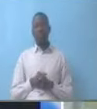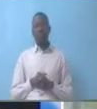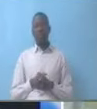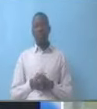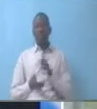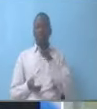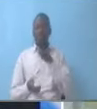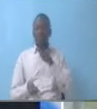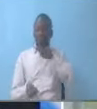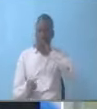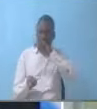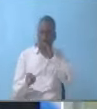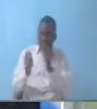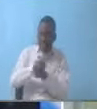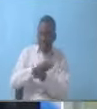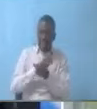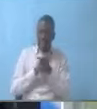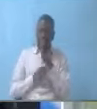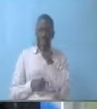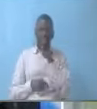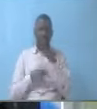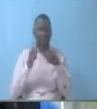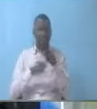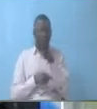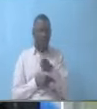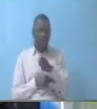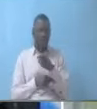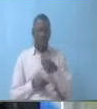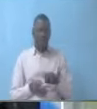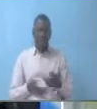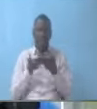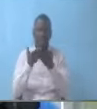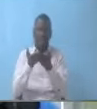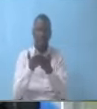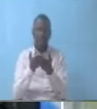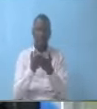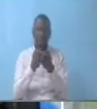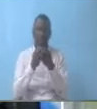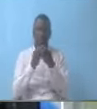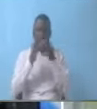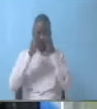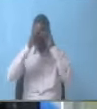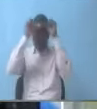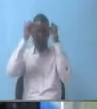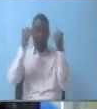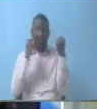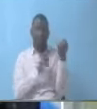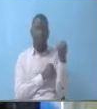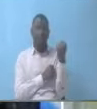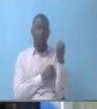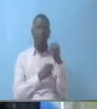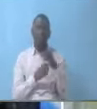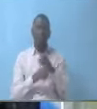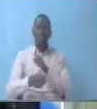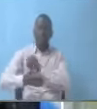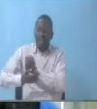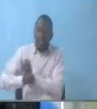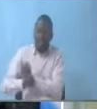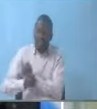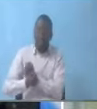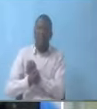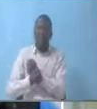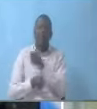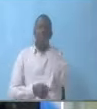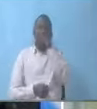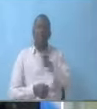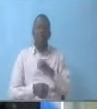To change that and to give the authority the power to detain a person for 30 days without taking the